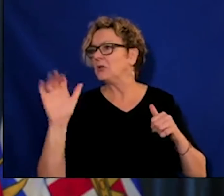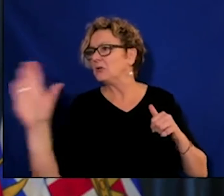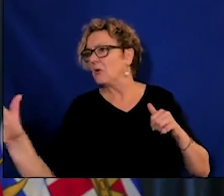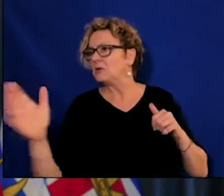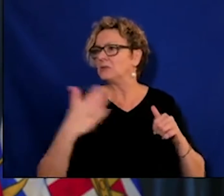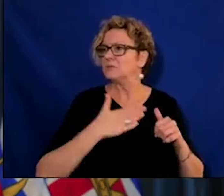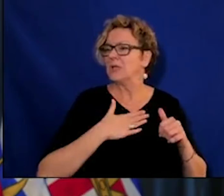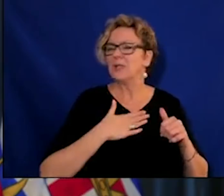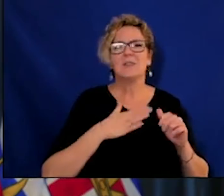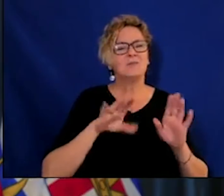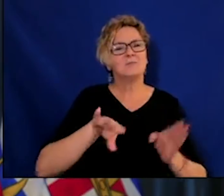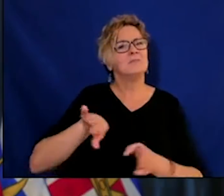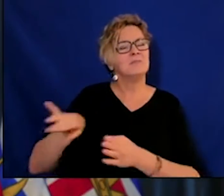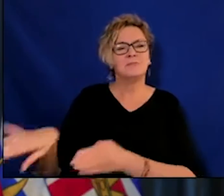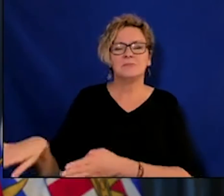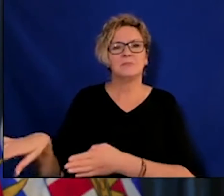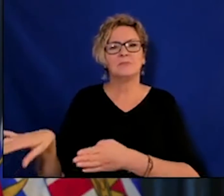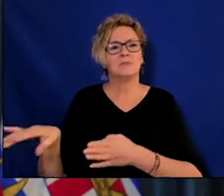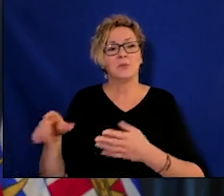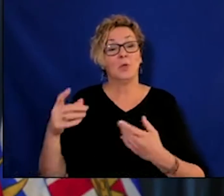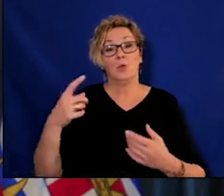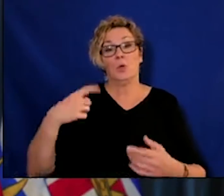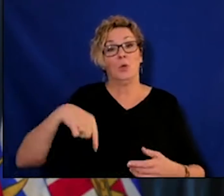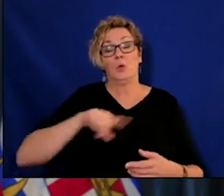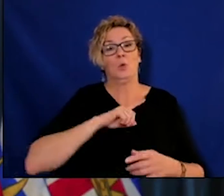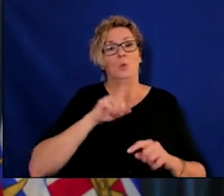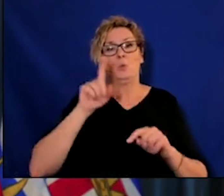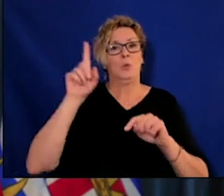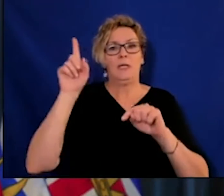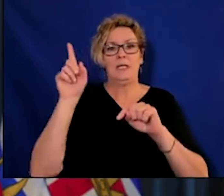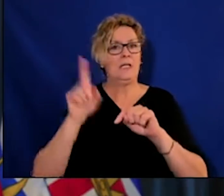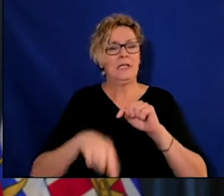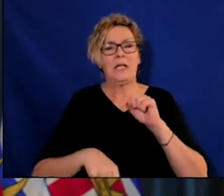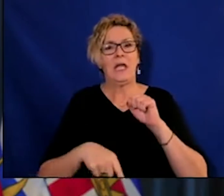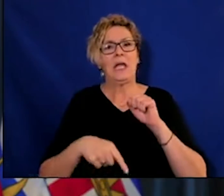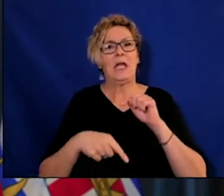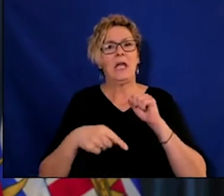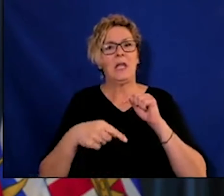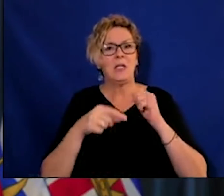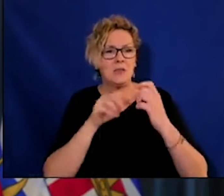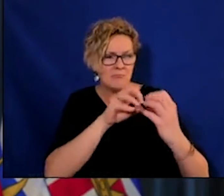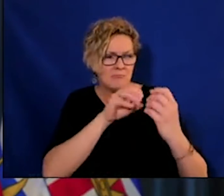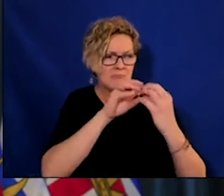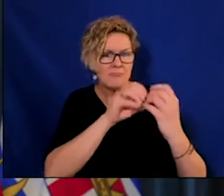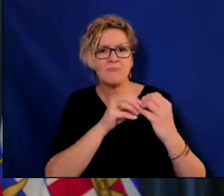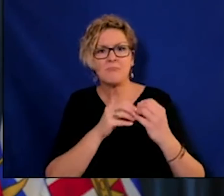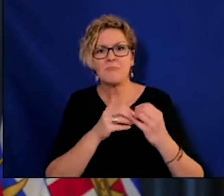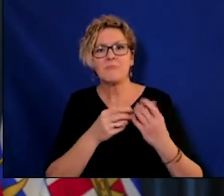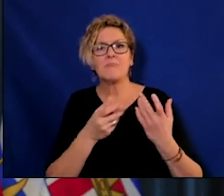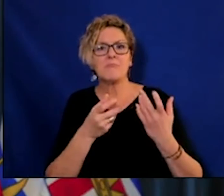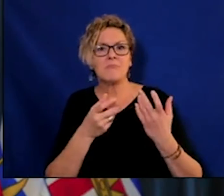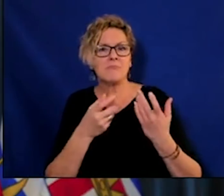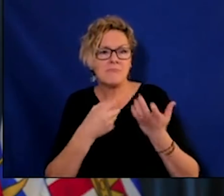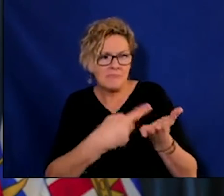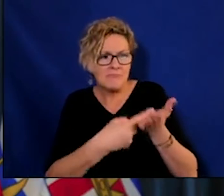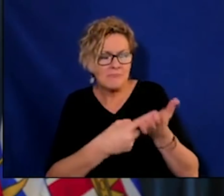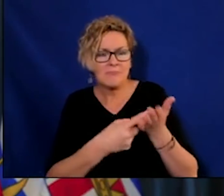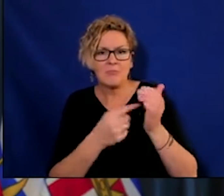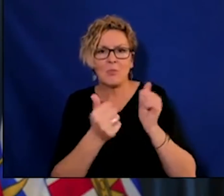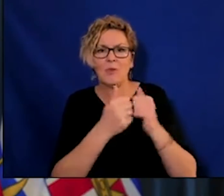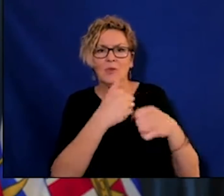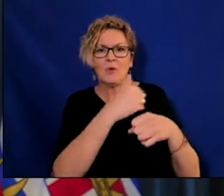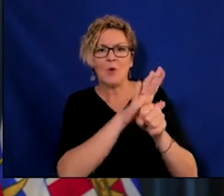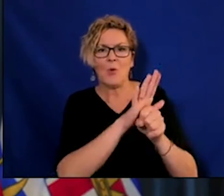of COVID-19, because we can't negotiate with the virus, which has one goal, which is to transmit. It has one goal.